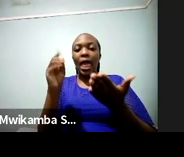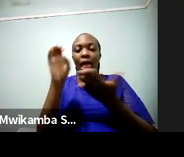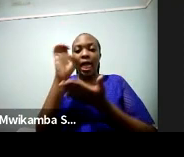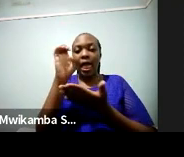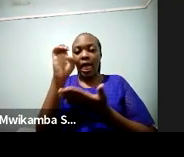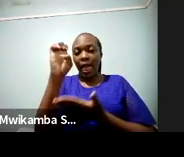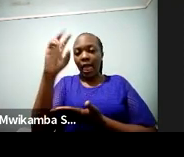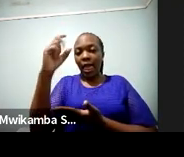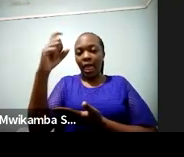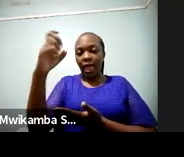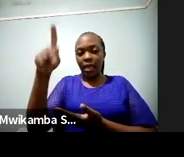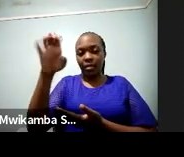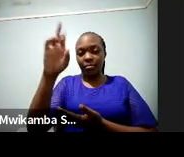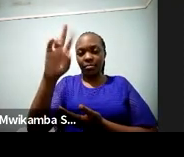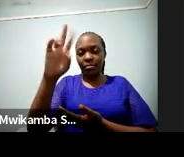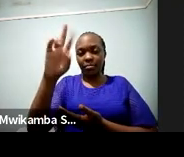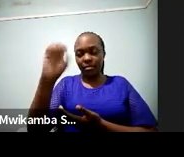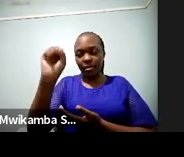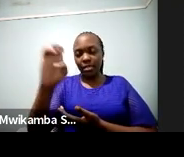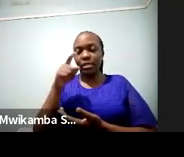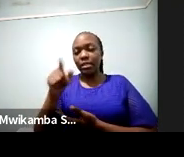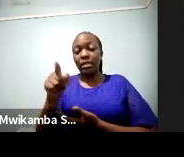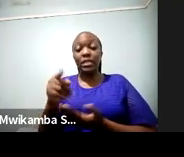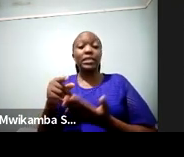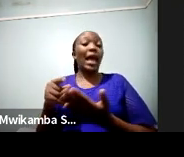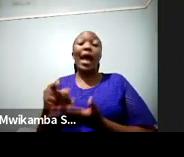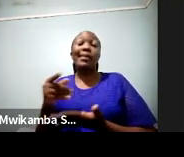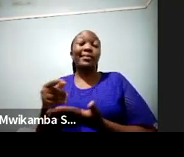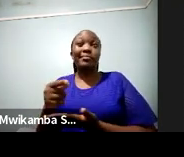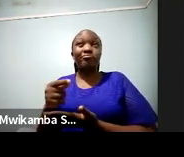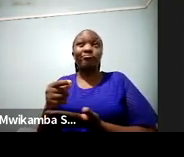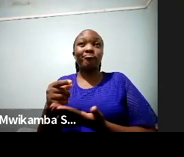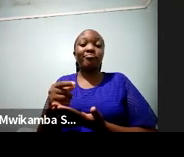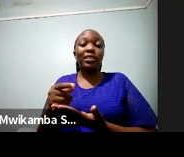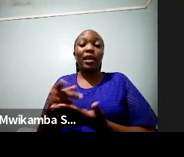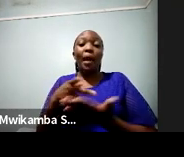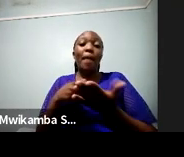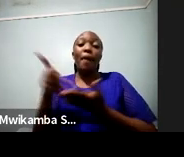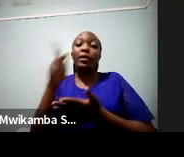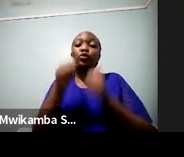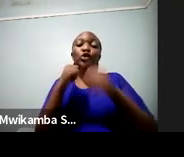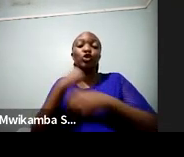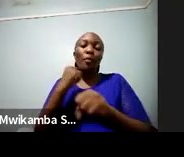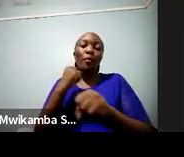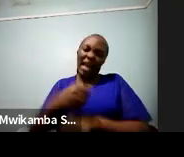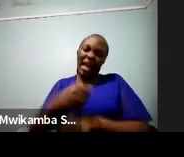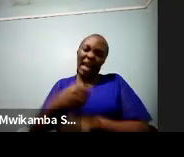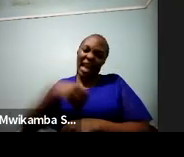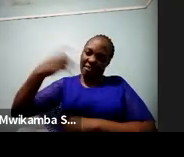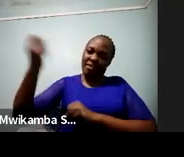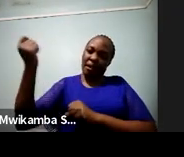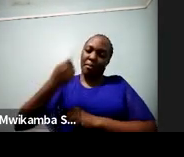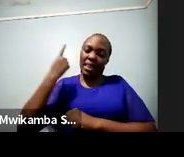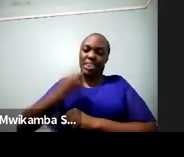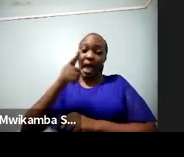and you have no choice but to make them, and whose amounts do not change. They may seem little, high, not high,